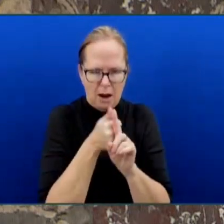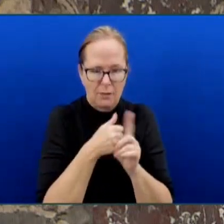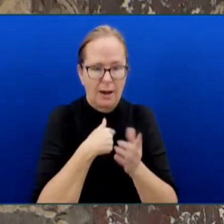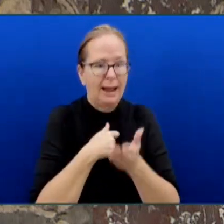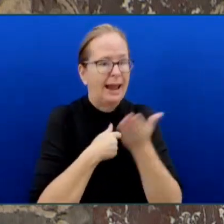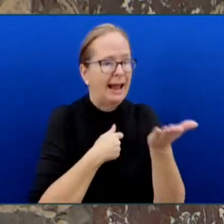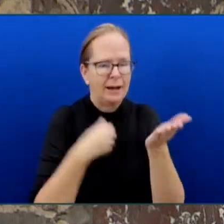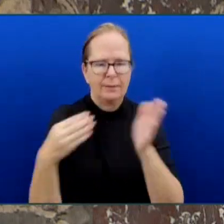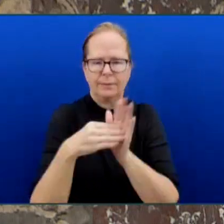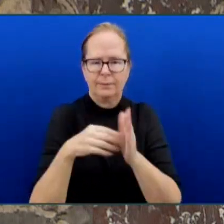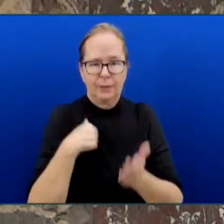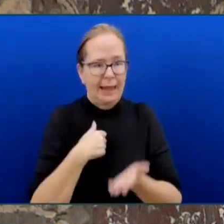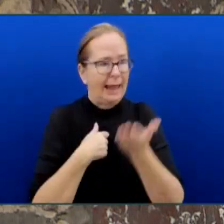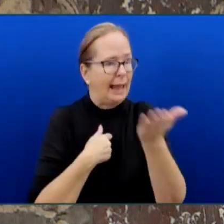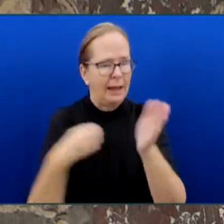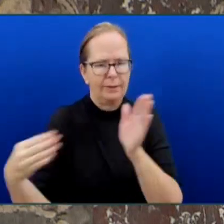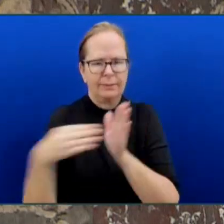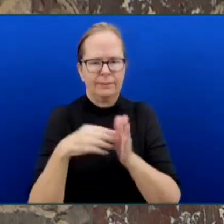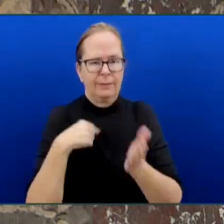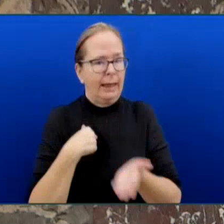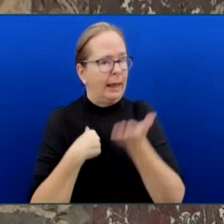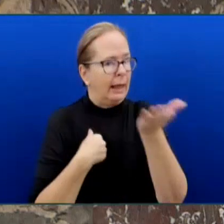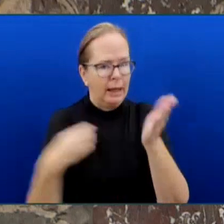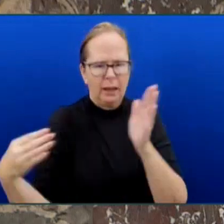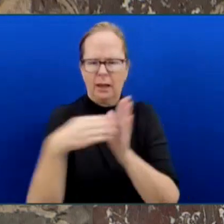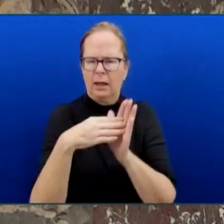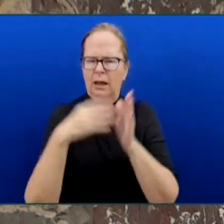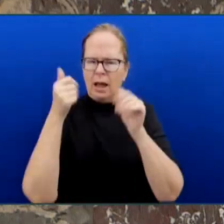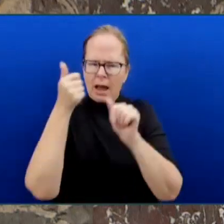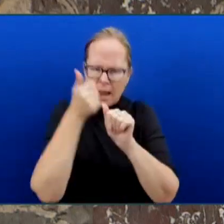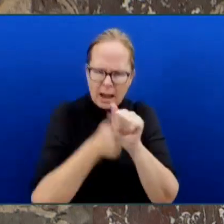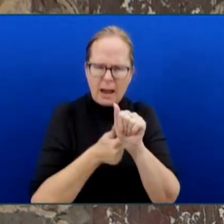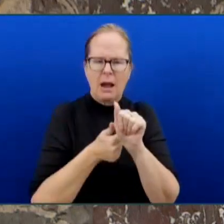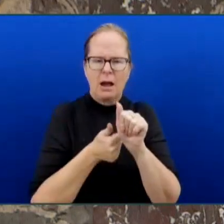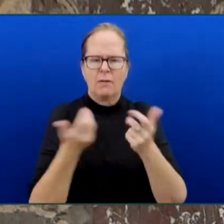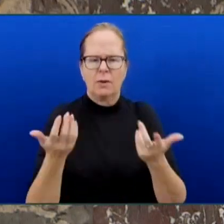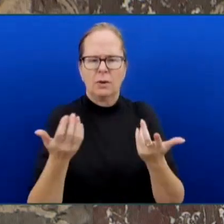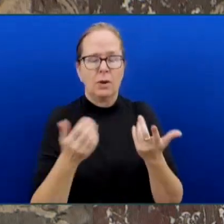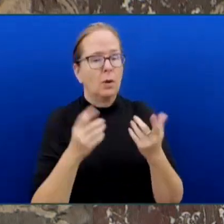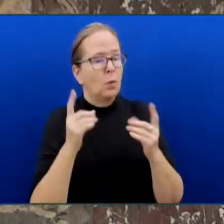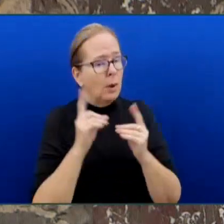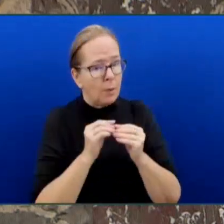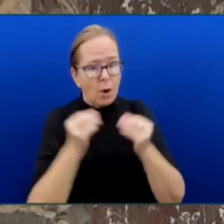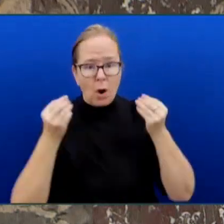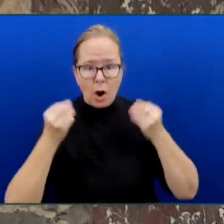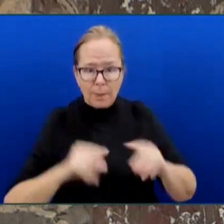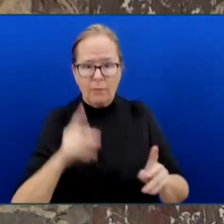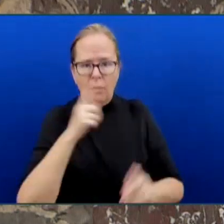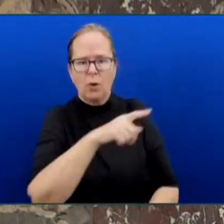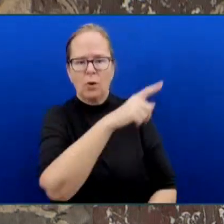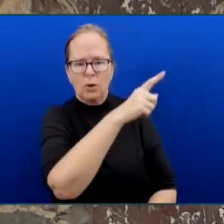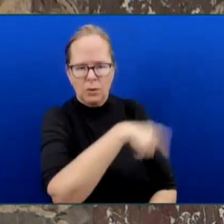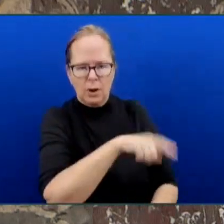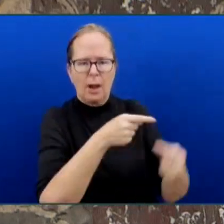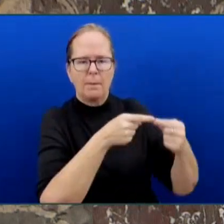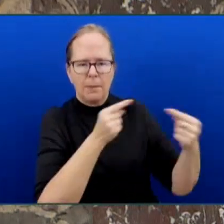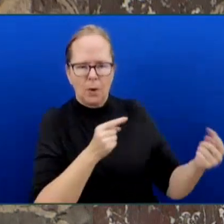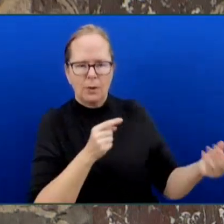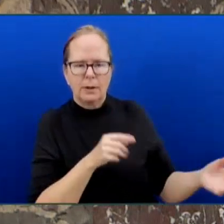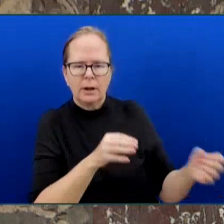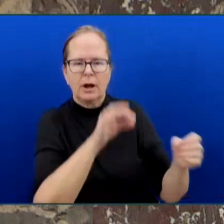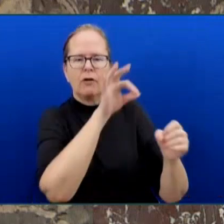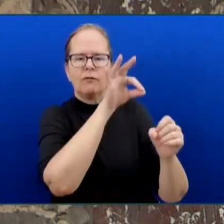Opposition to stand up and vote for housing that's near transit, that people who actually